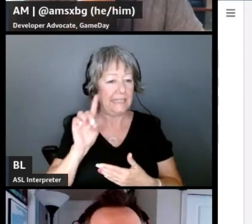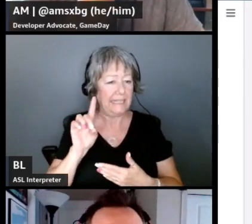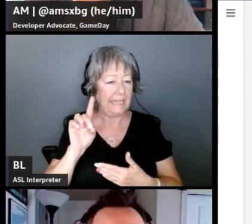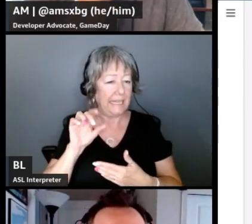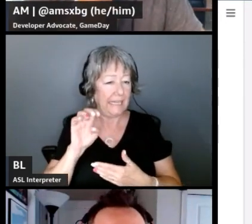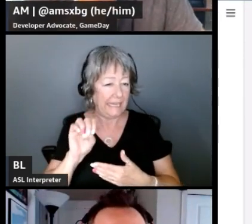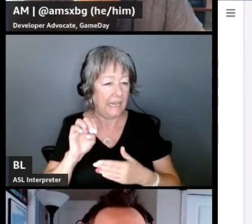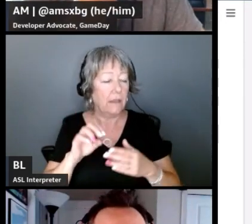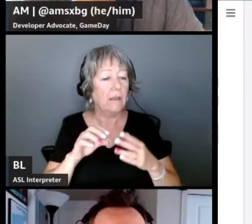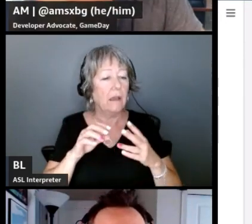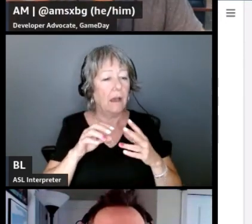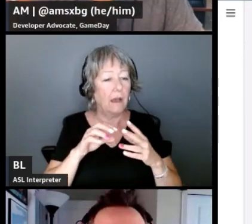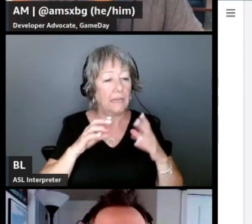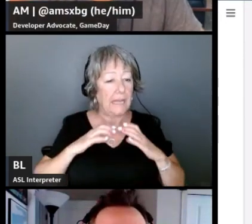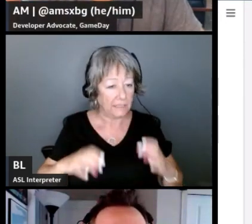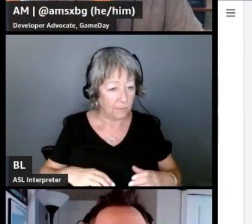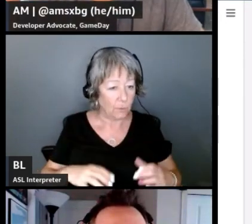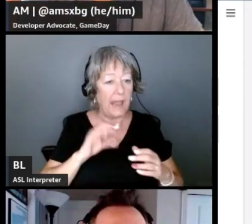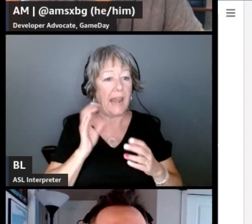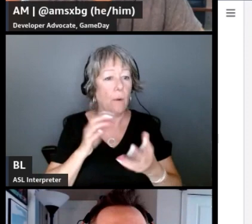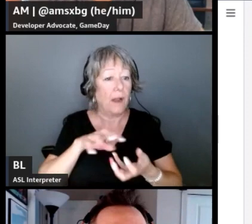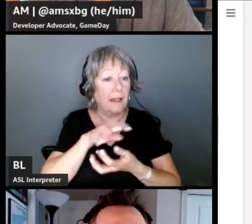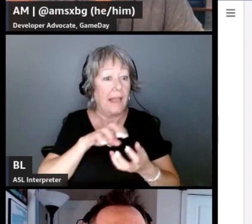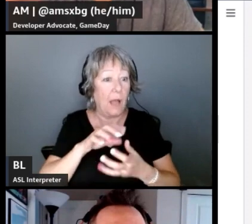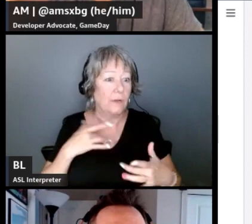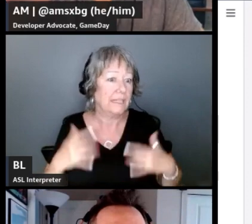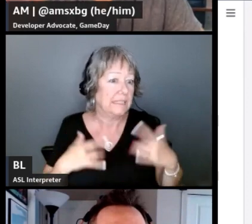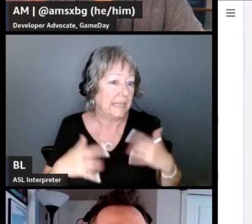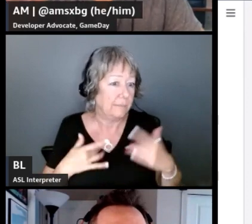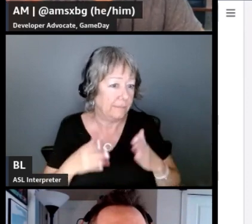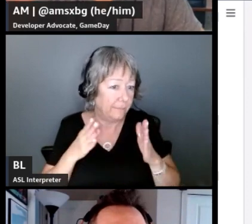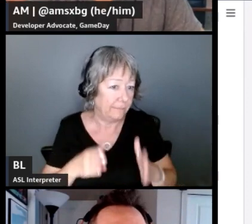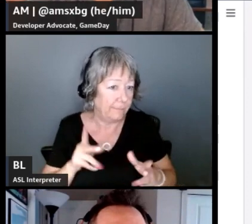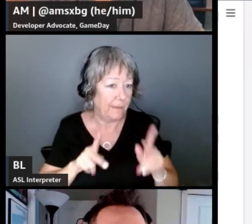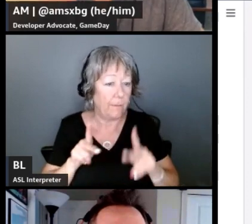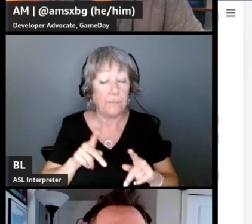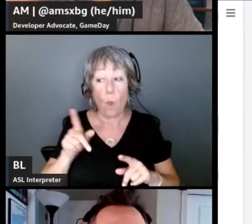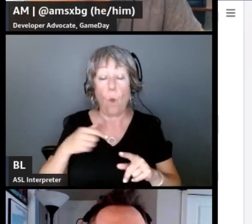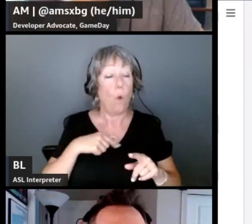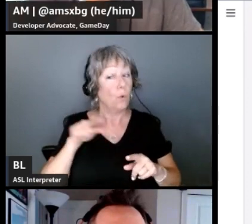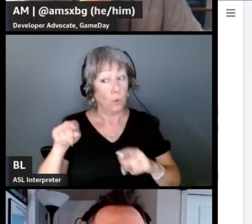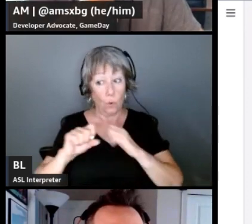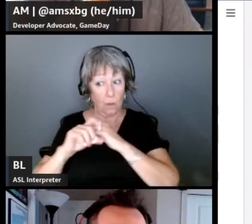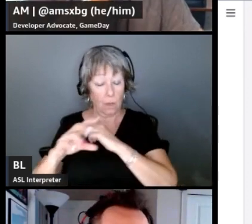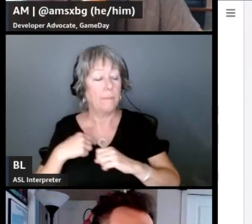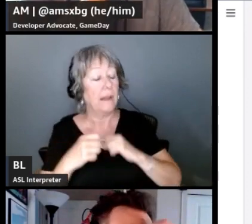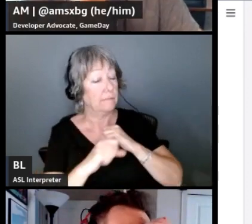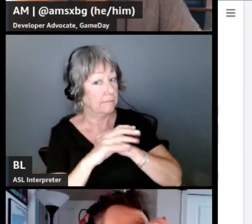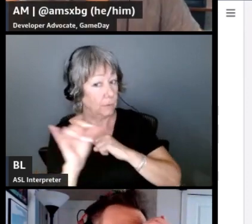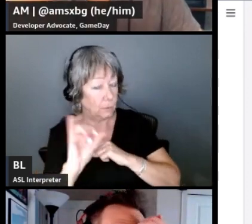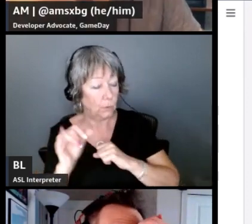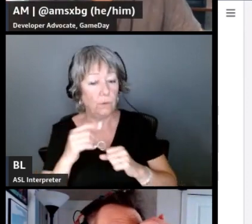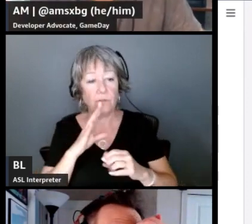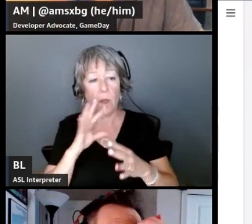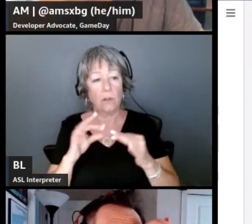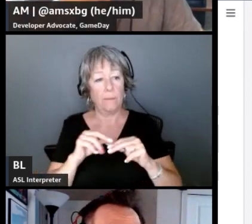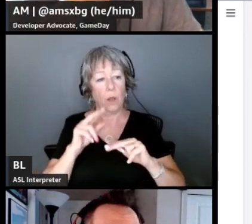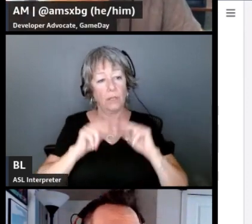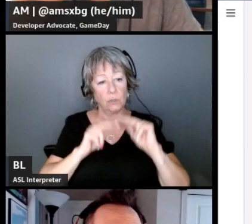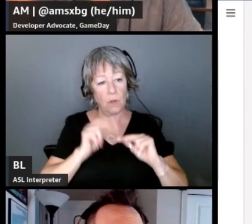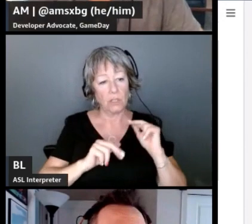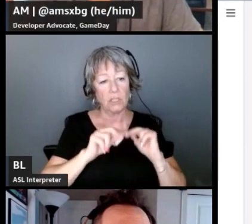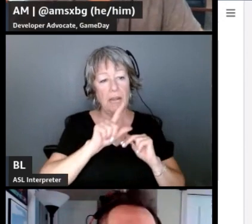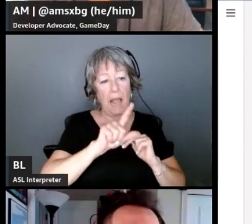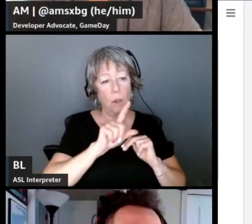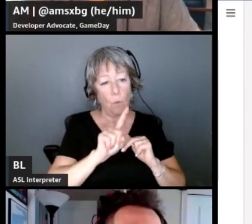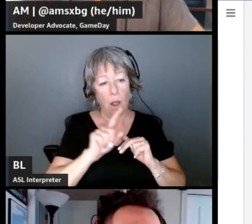like cloud enthusiast. I'll plug too, since you're throwing in a plug. We've talked a lot about constructs, L1, L2 constructs